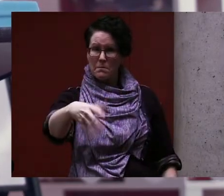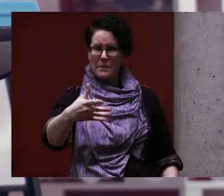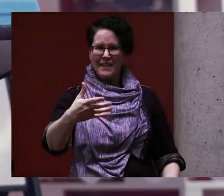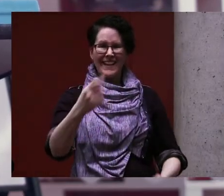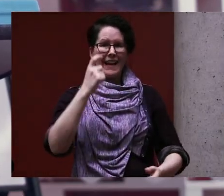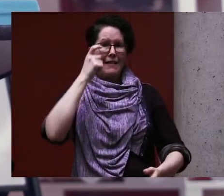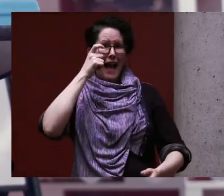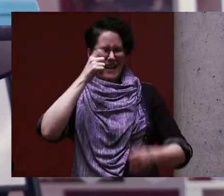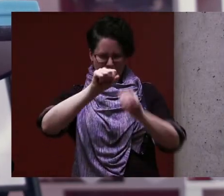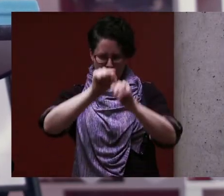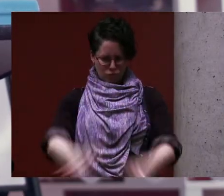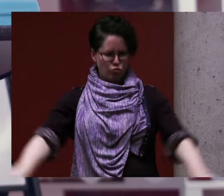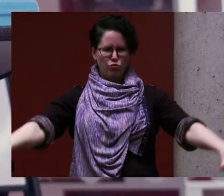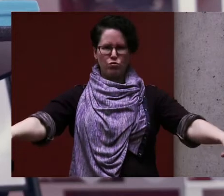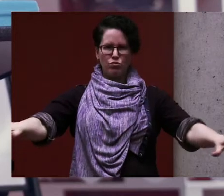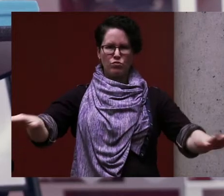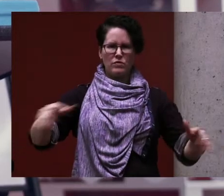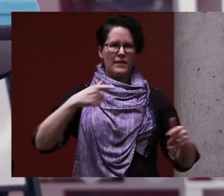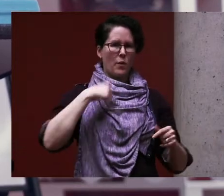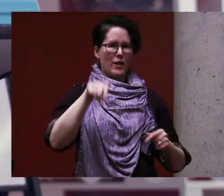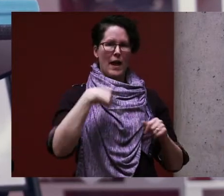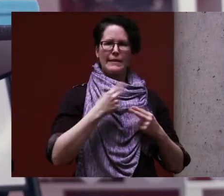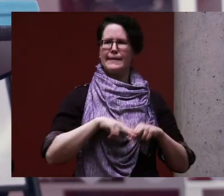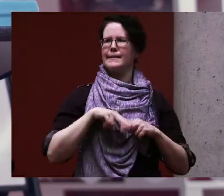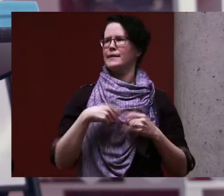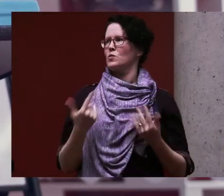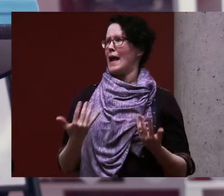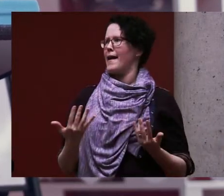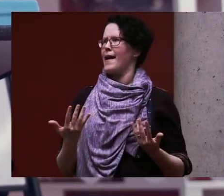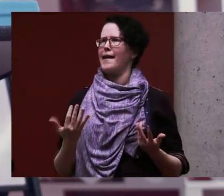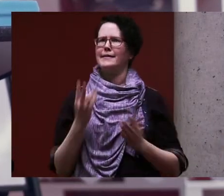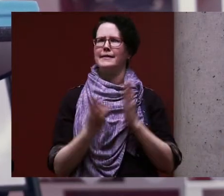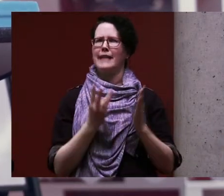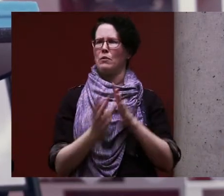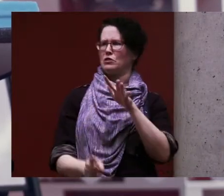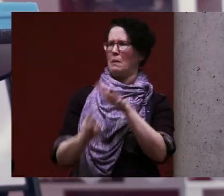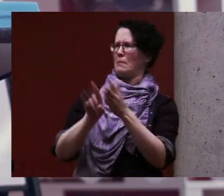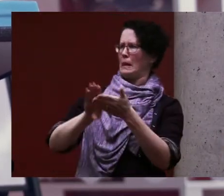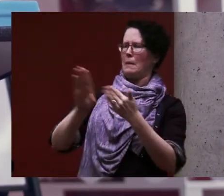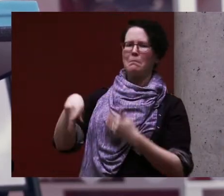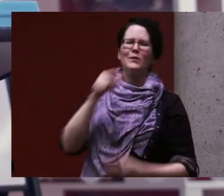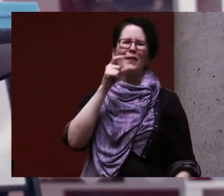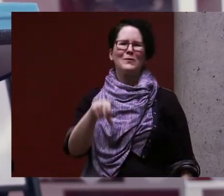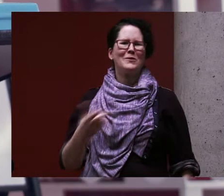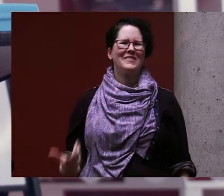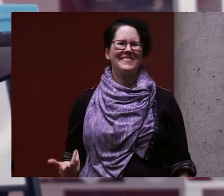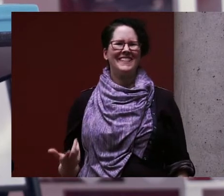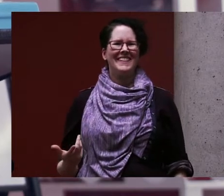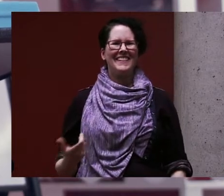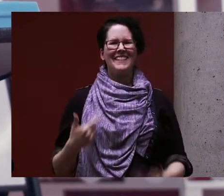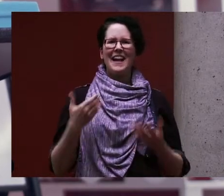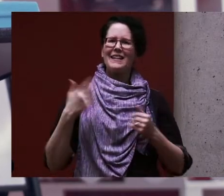shatters everywhere, I don't have to wait 6 hours for someone to come clean it up, where it can be